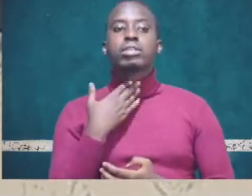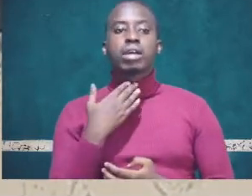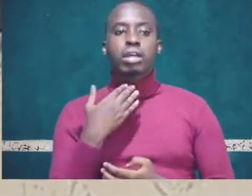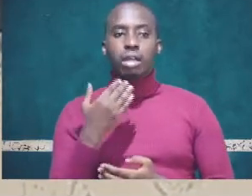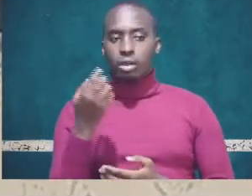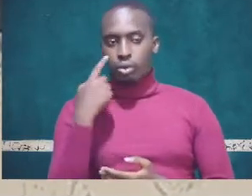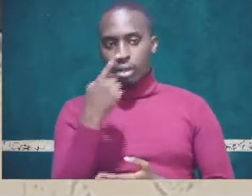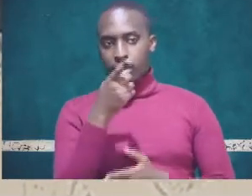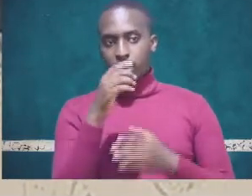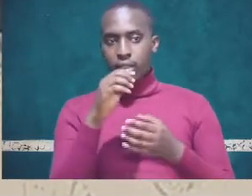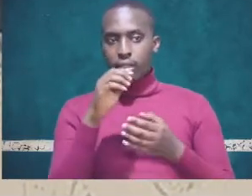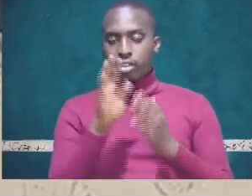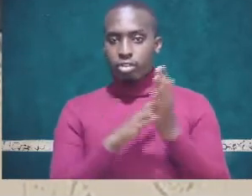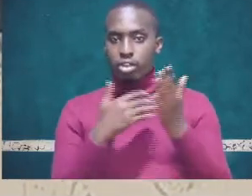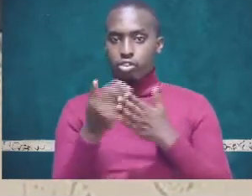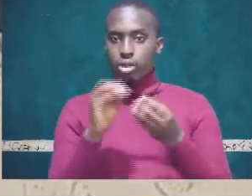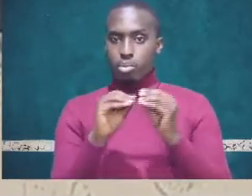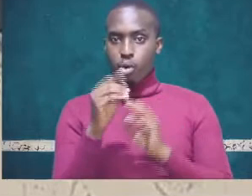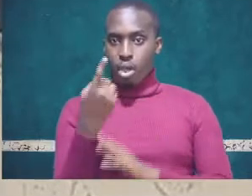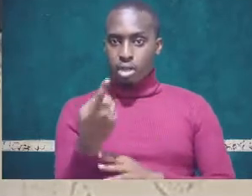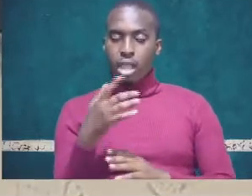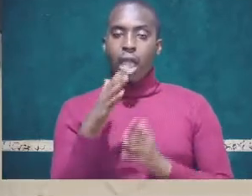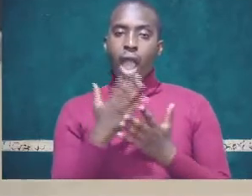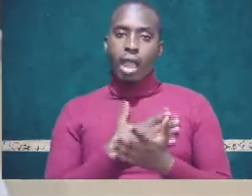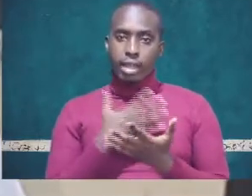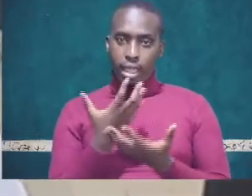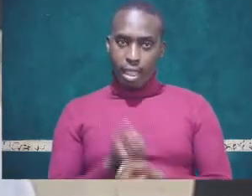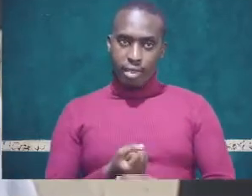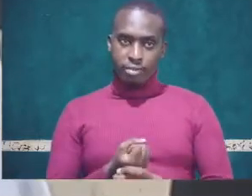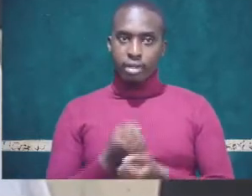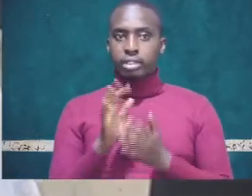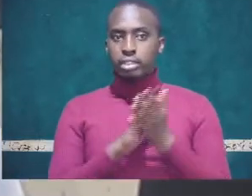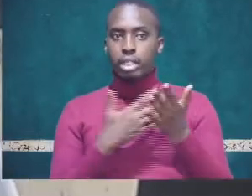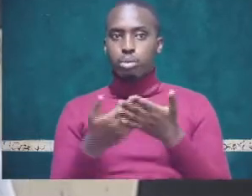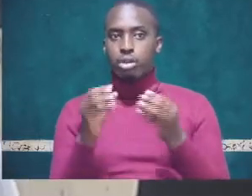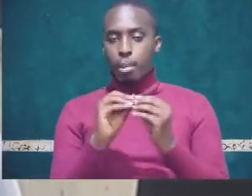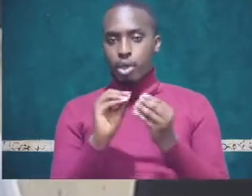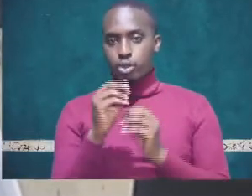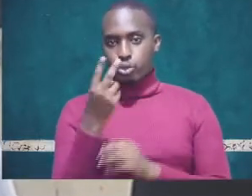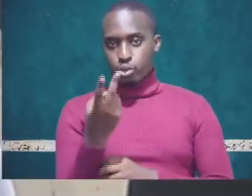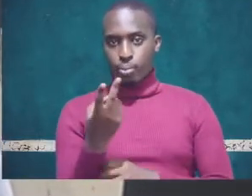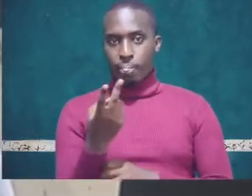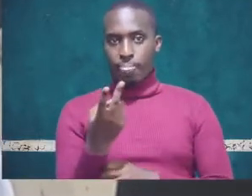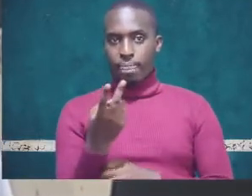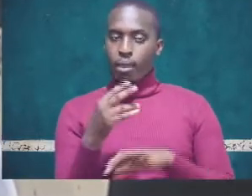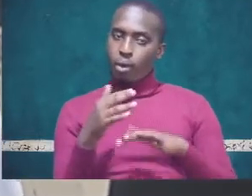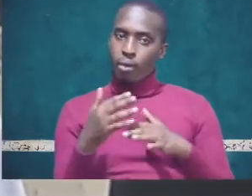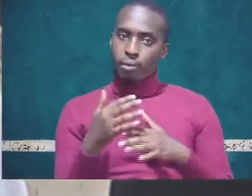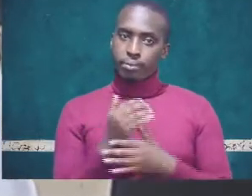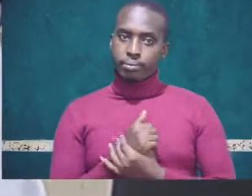this schedule number 1, and then I have table number 2, or